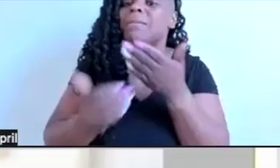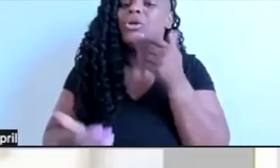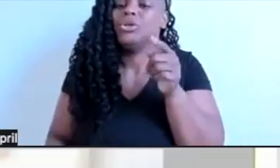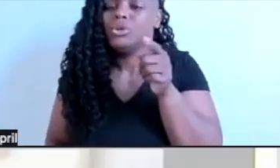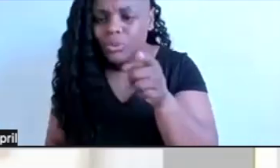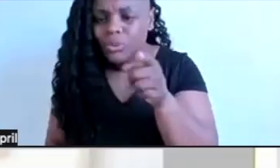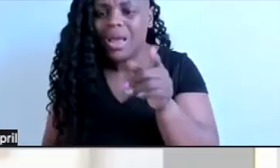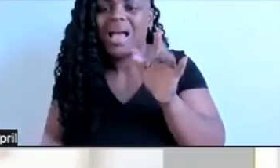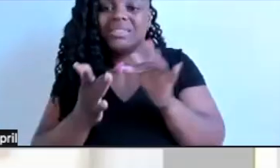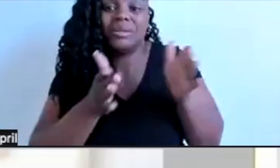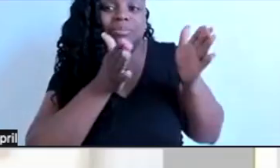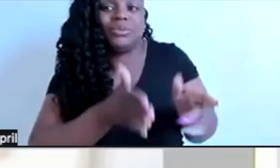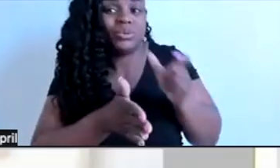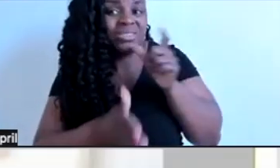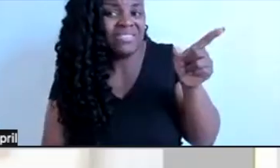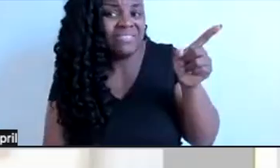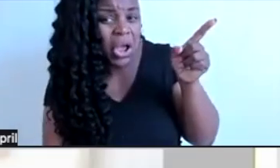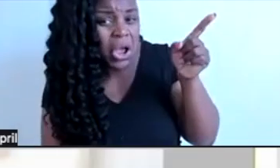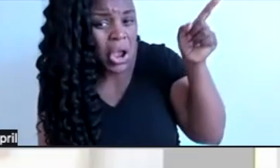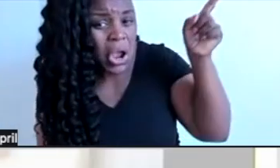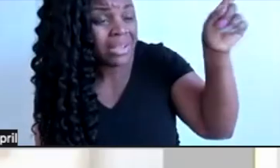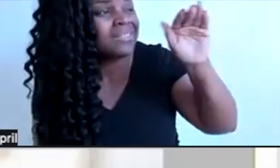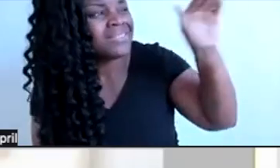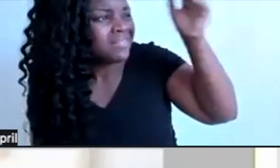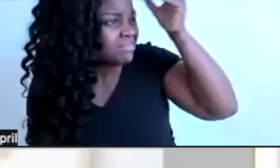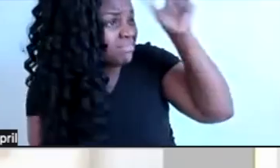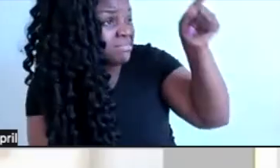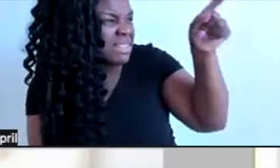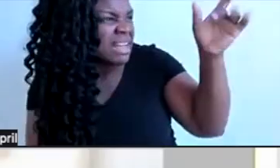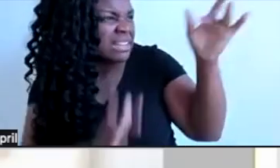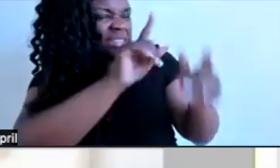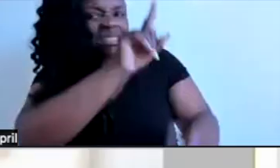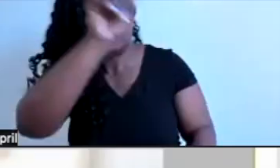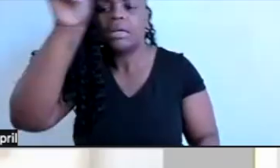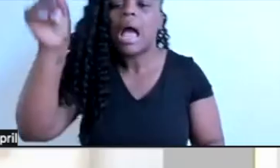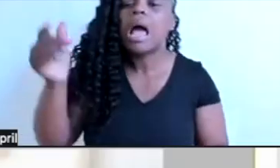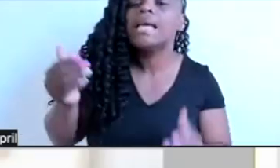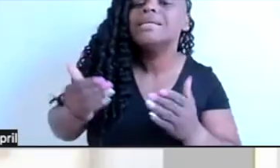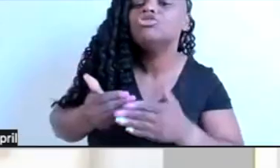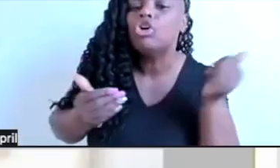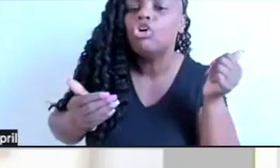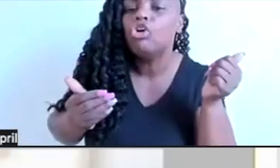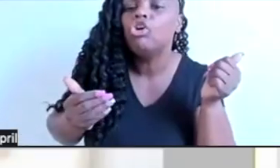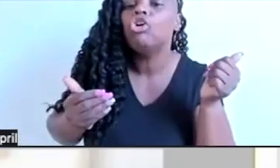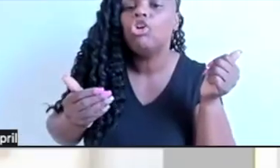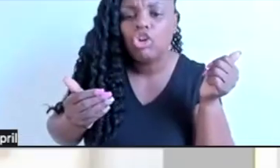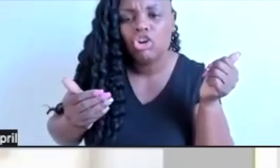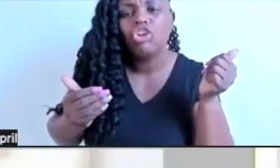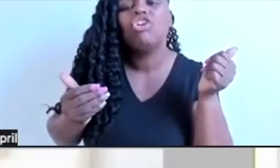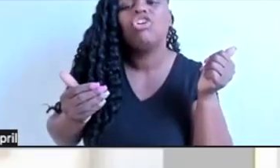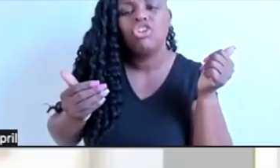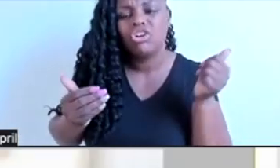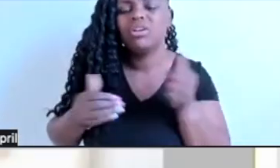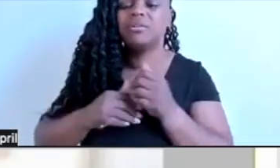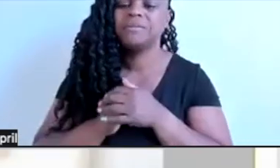that person as a message sender who can relay messages to family members. Also, talk with your family before an emergency about picking